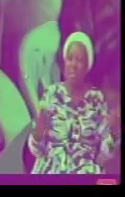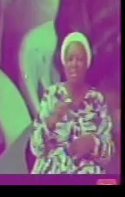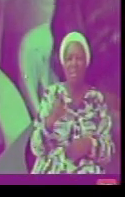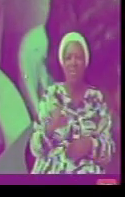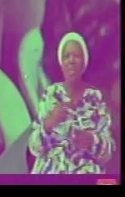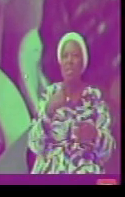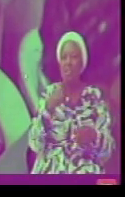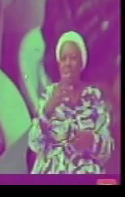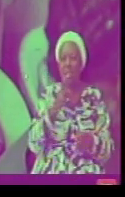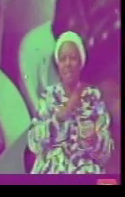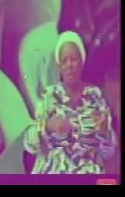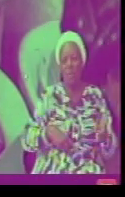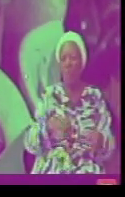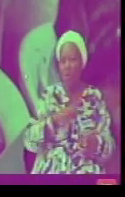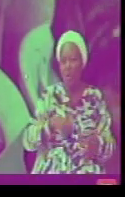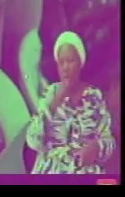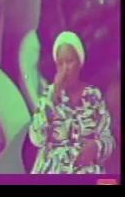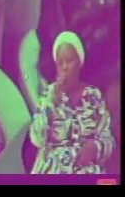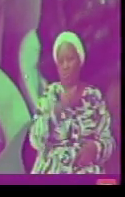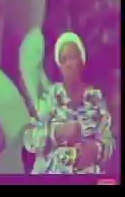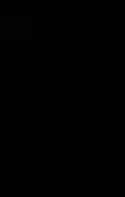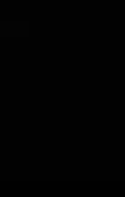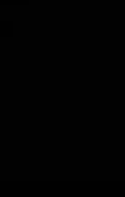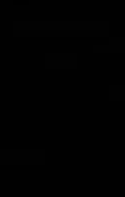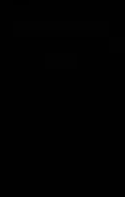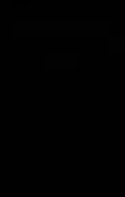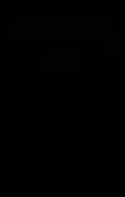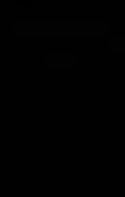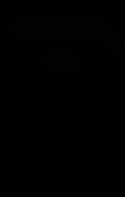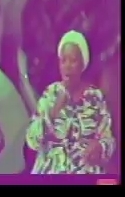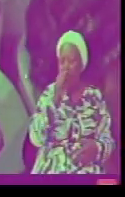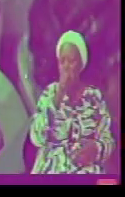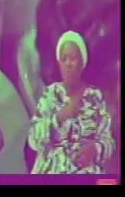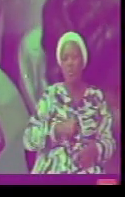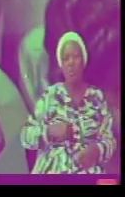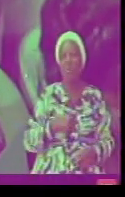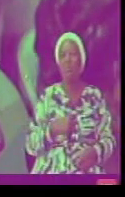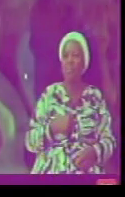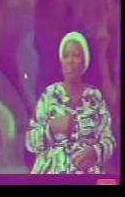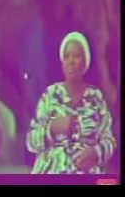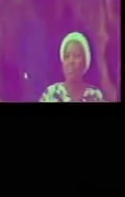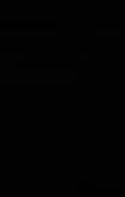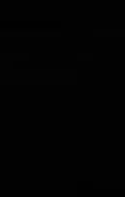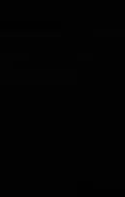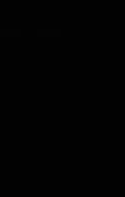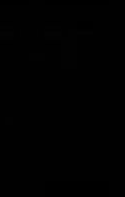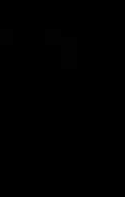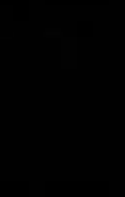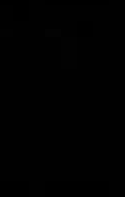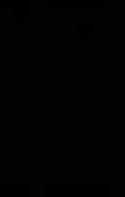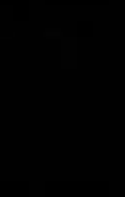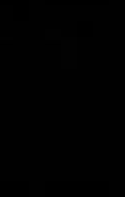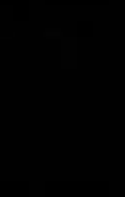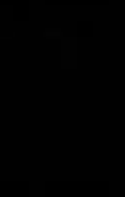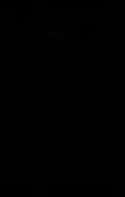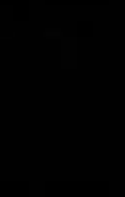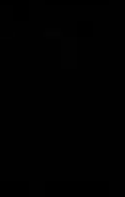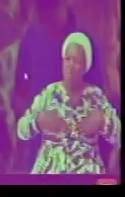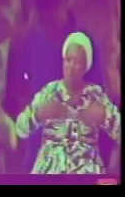We have sinned. Tell the Lord. Lord, I'm sorry. Lord, I'm sorry. They need it.